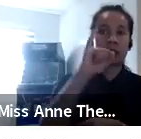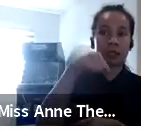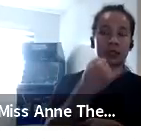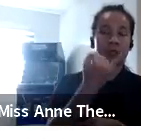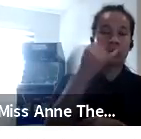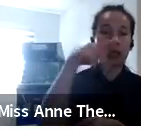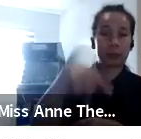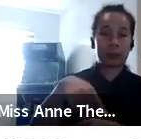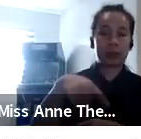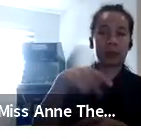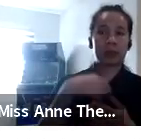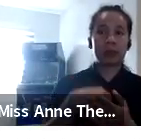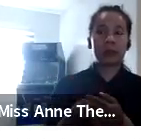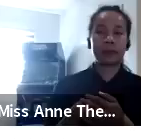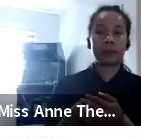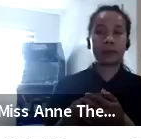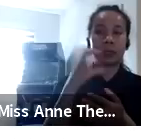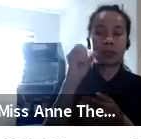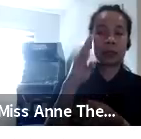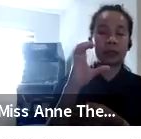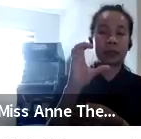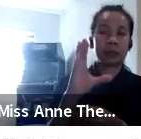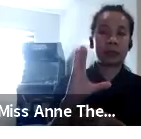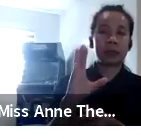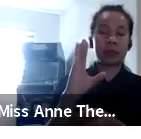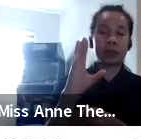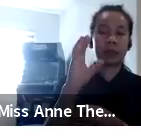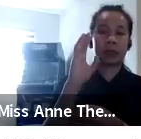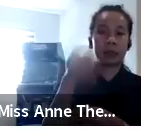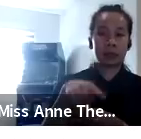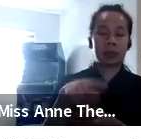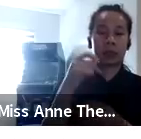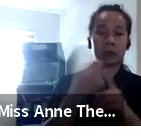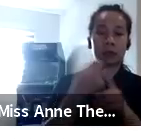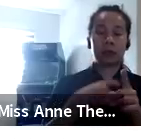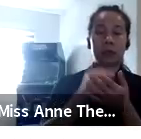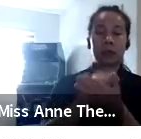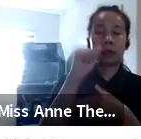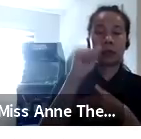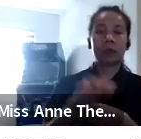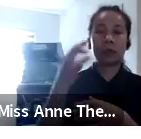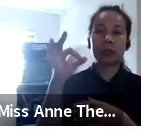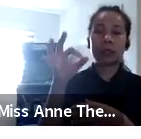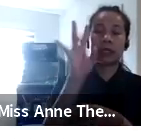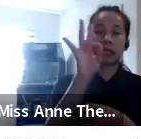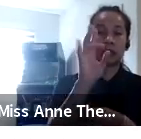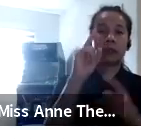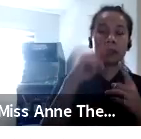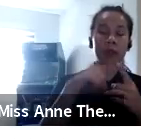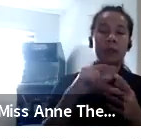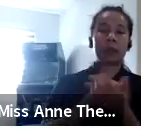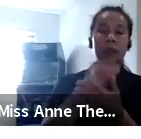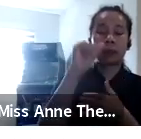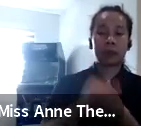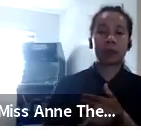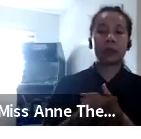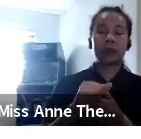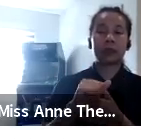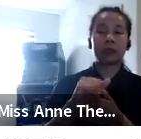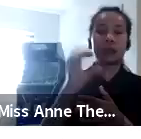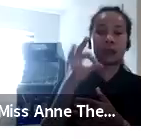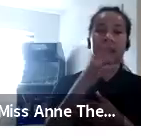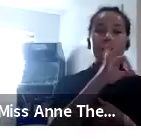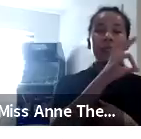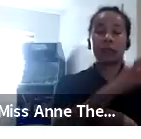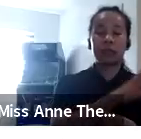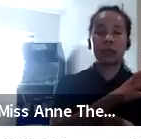Philippines, CBCP. And that happened from April 1997 to April of 1999. It